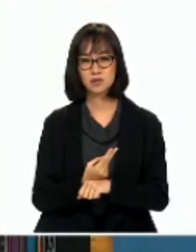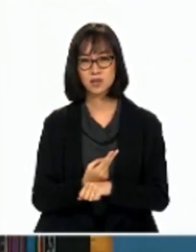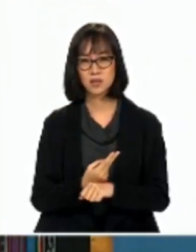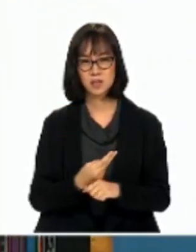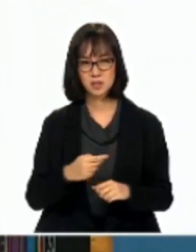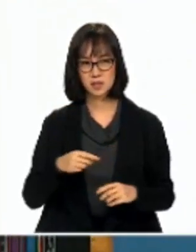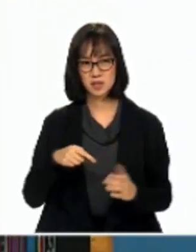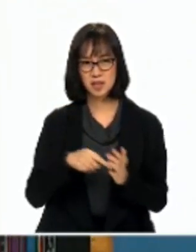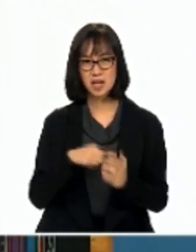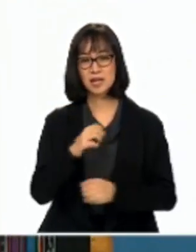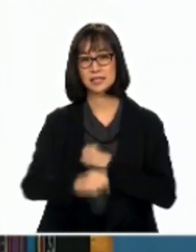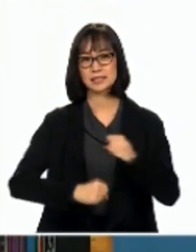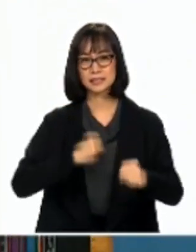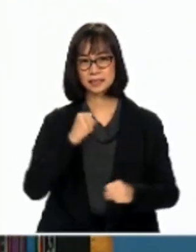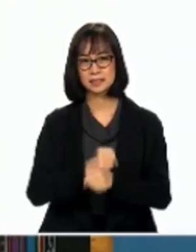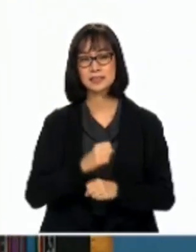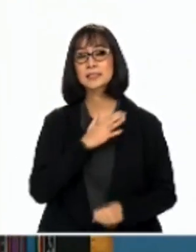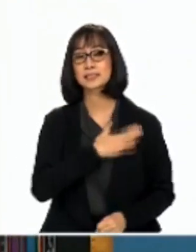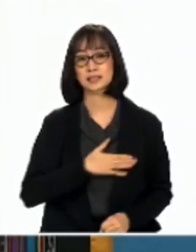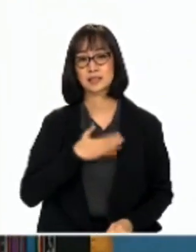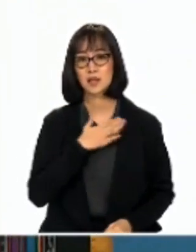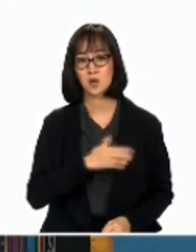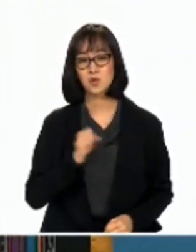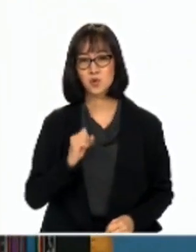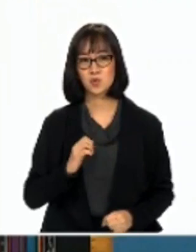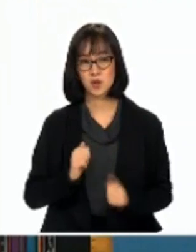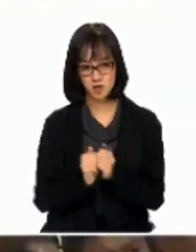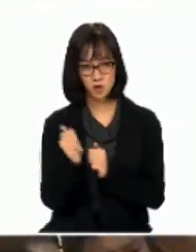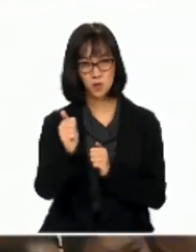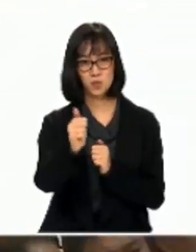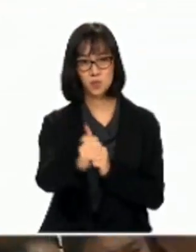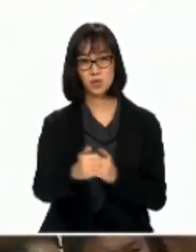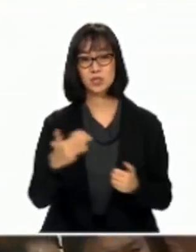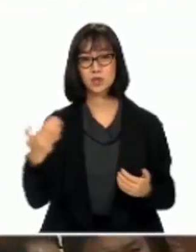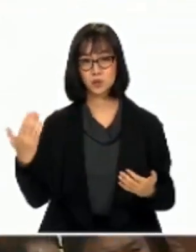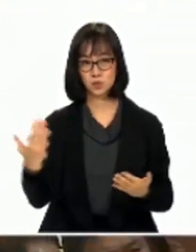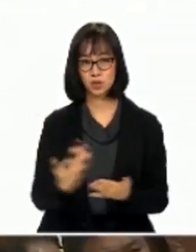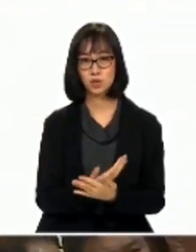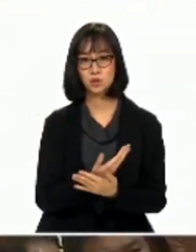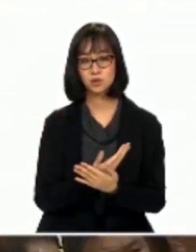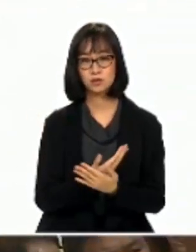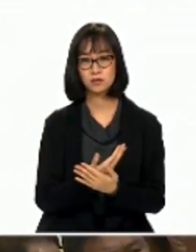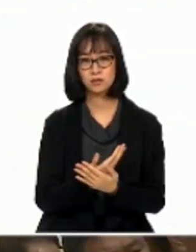po. So that we can proceed with the new,